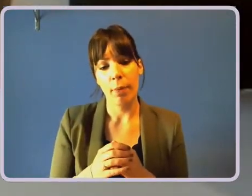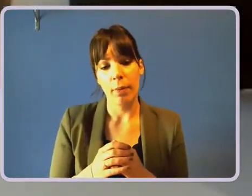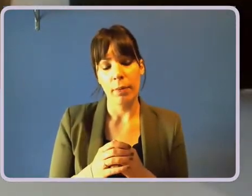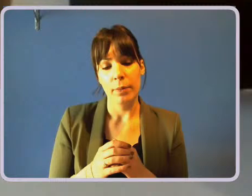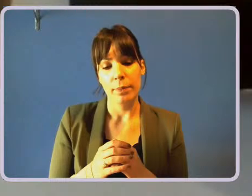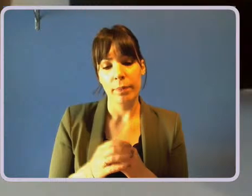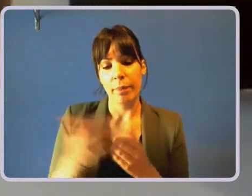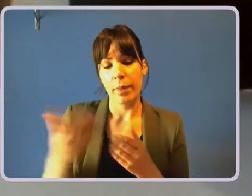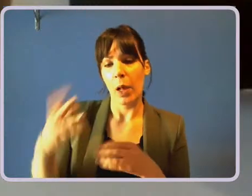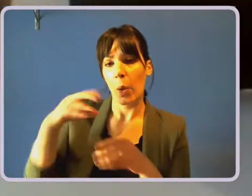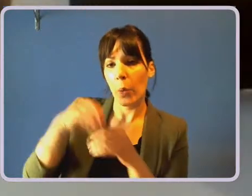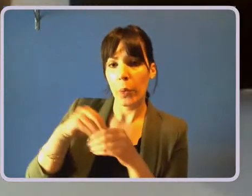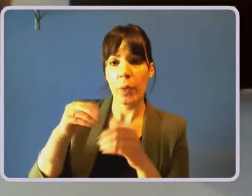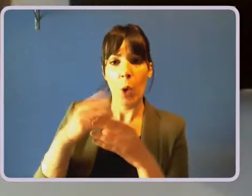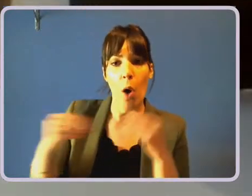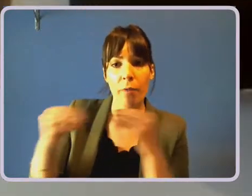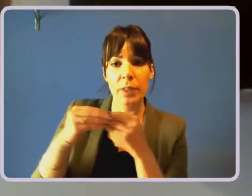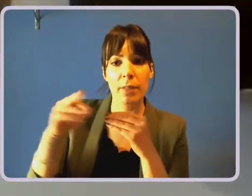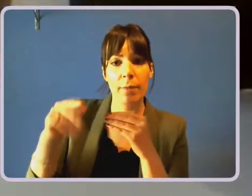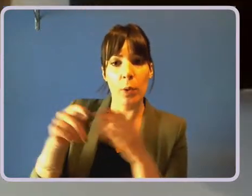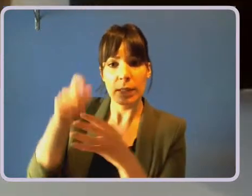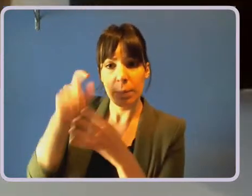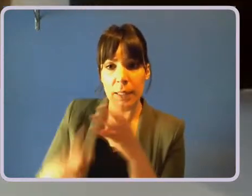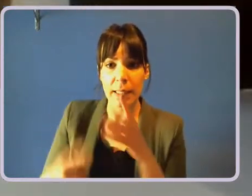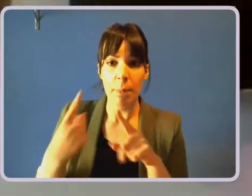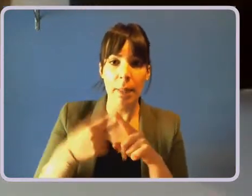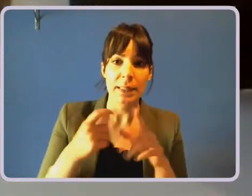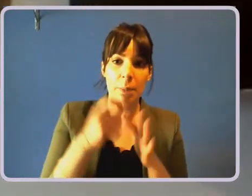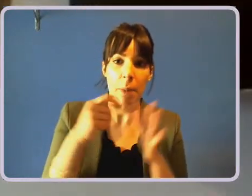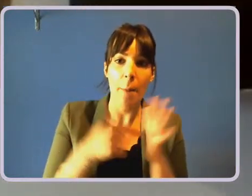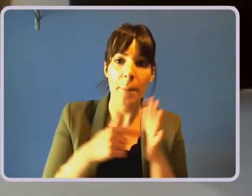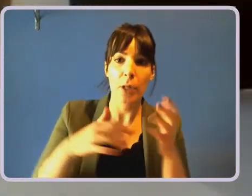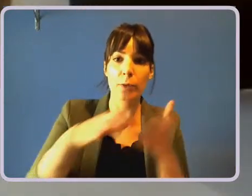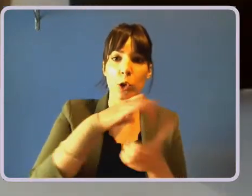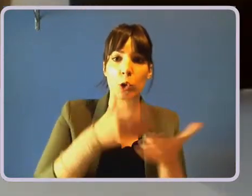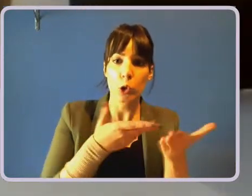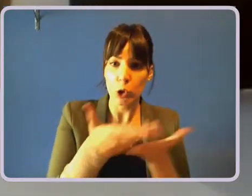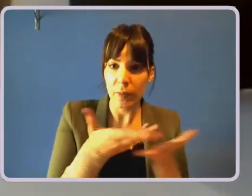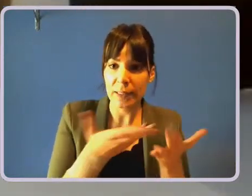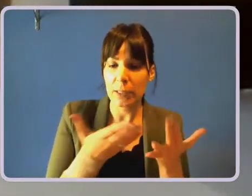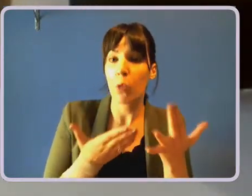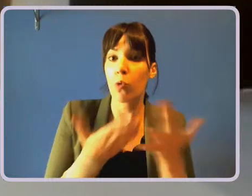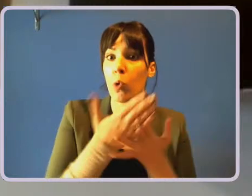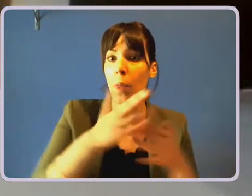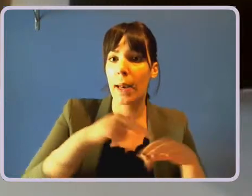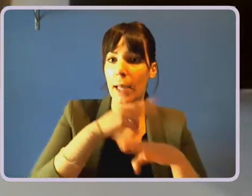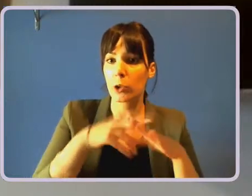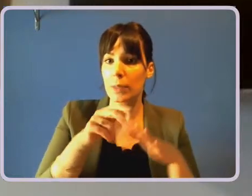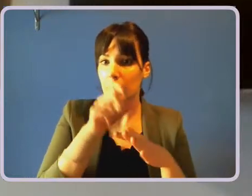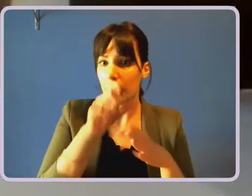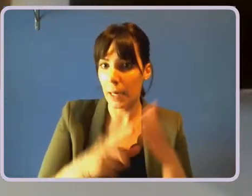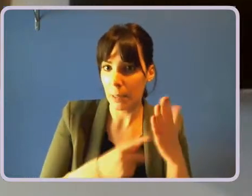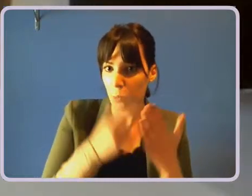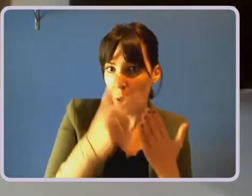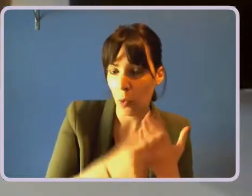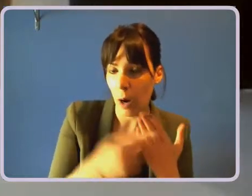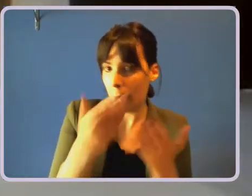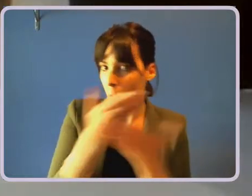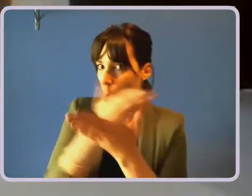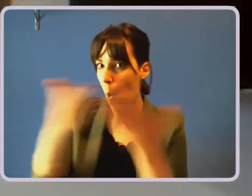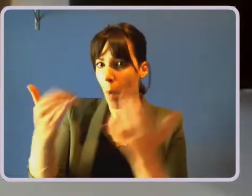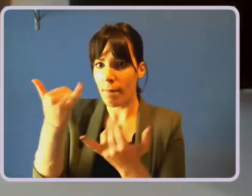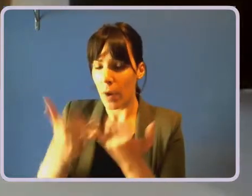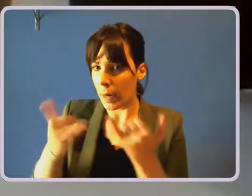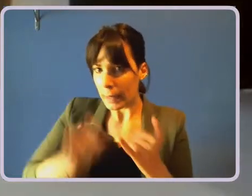Social Services through the National Disability Advocacy Program. They were very keen to know how we were encountering. What I will